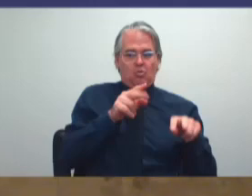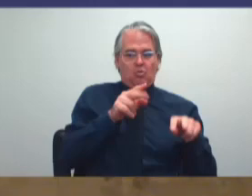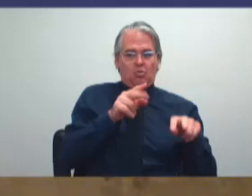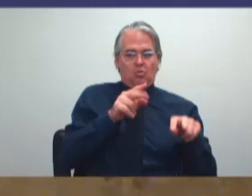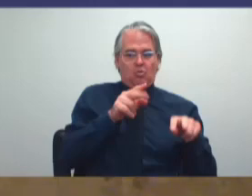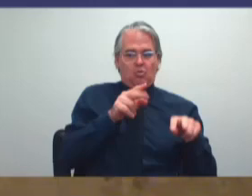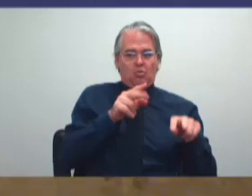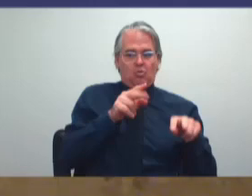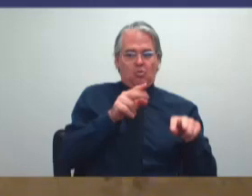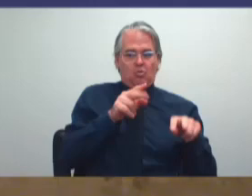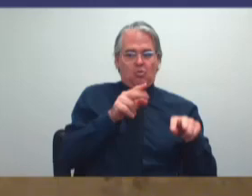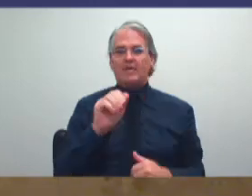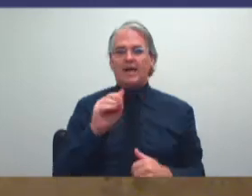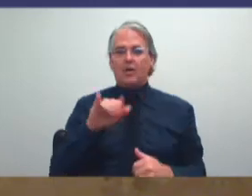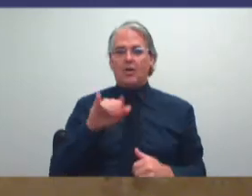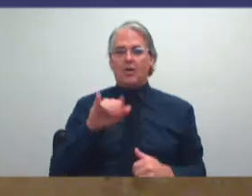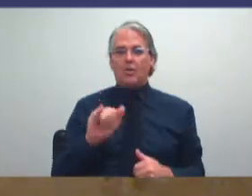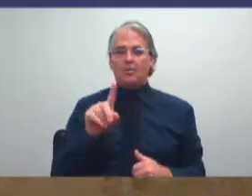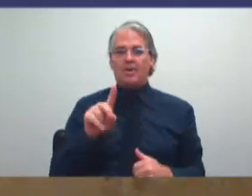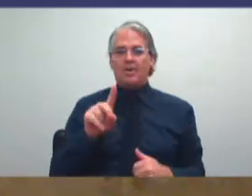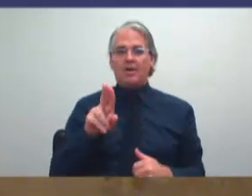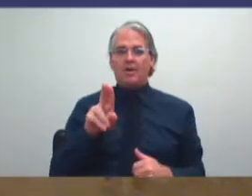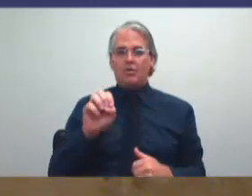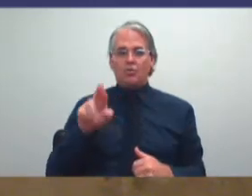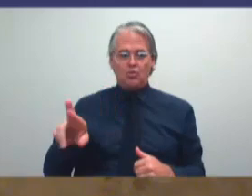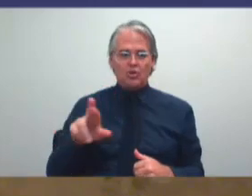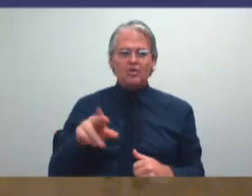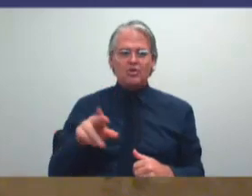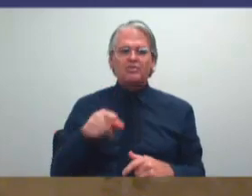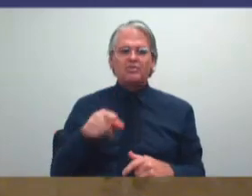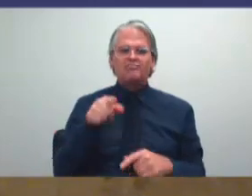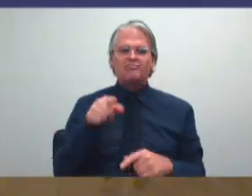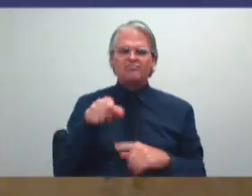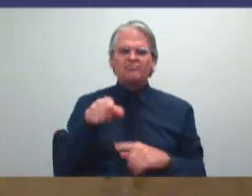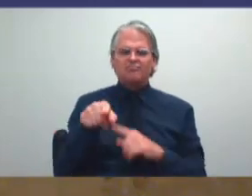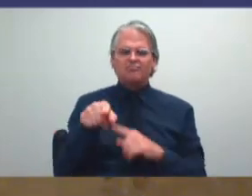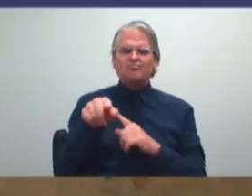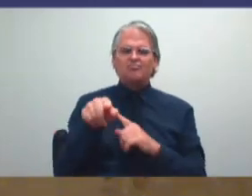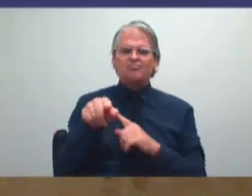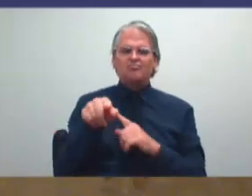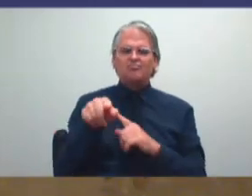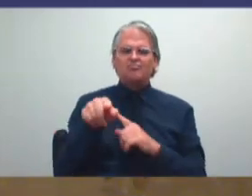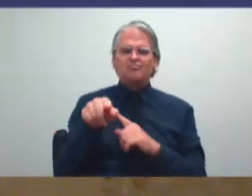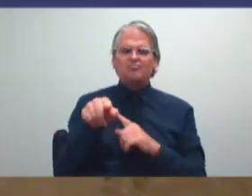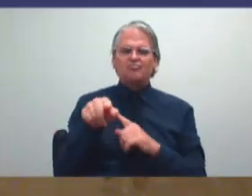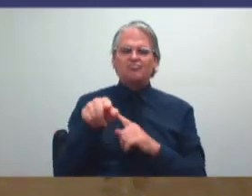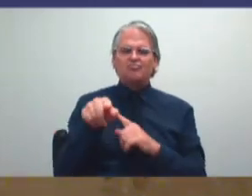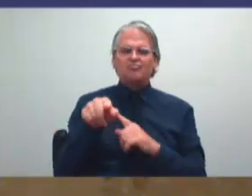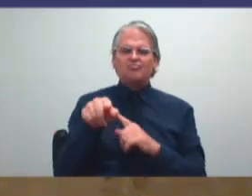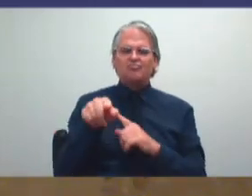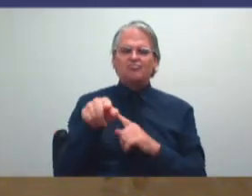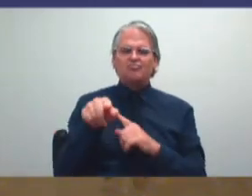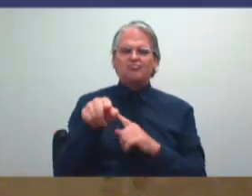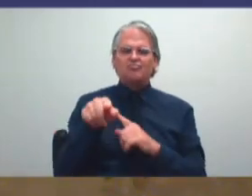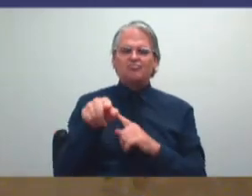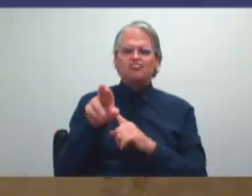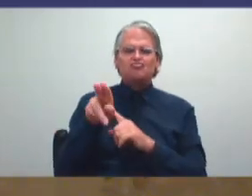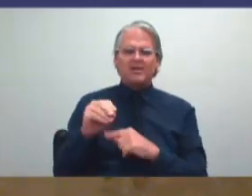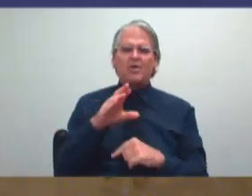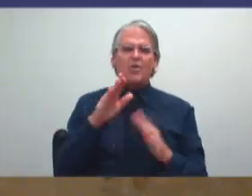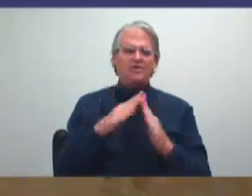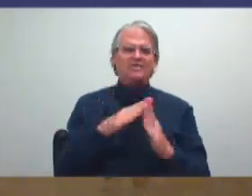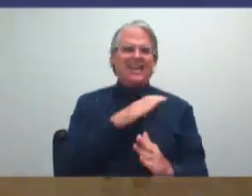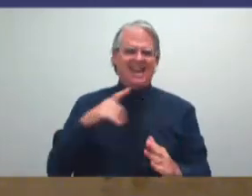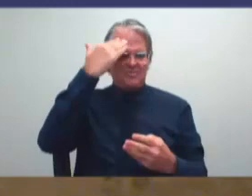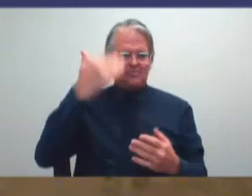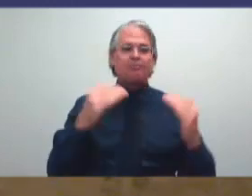we also have Heather Curran. She's an epidemiologist, and she's the program manager at Washoe County Health District. And